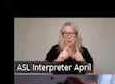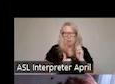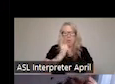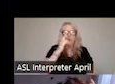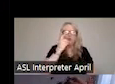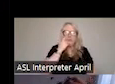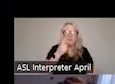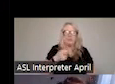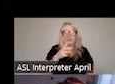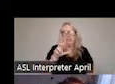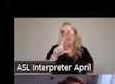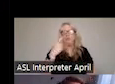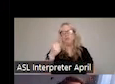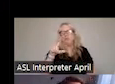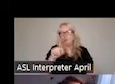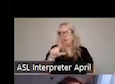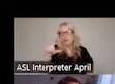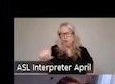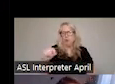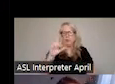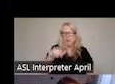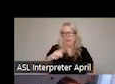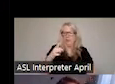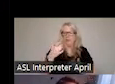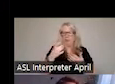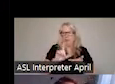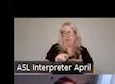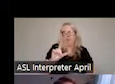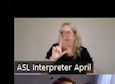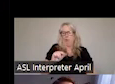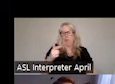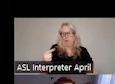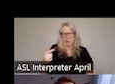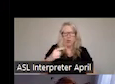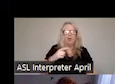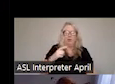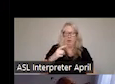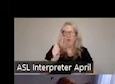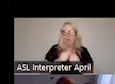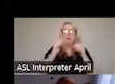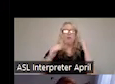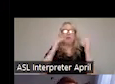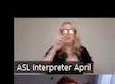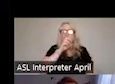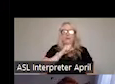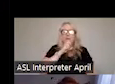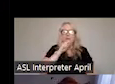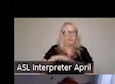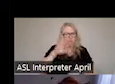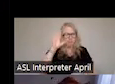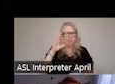one. So these are the 2020 data points that were published in 2021. Among adults aged 18 or over